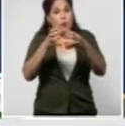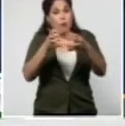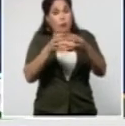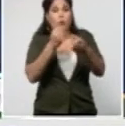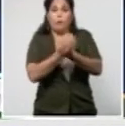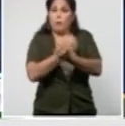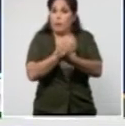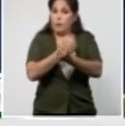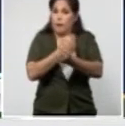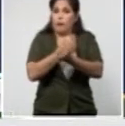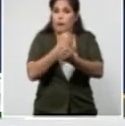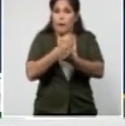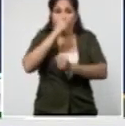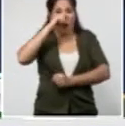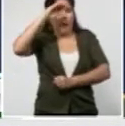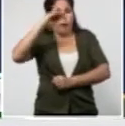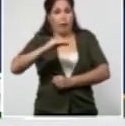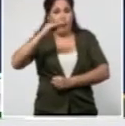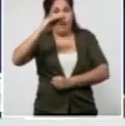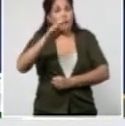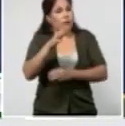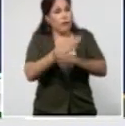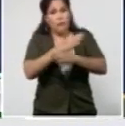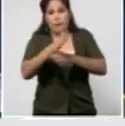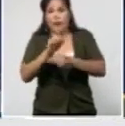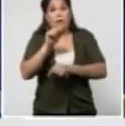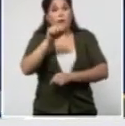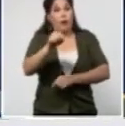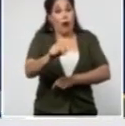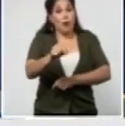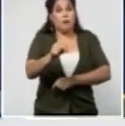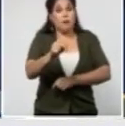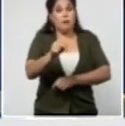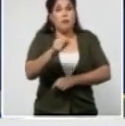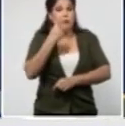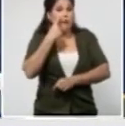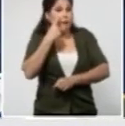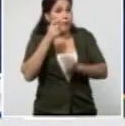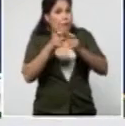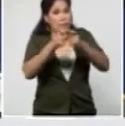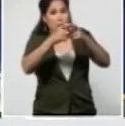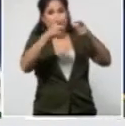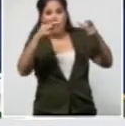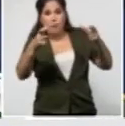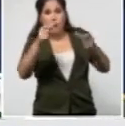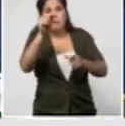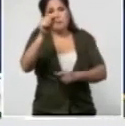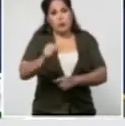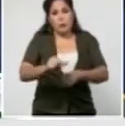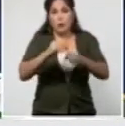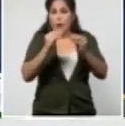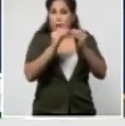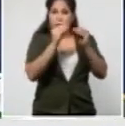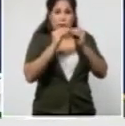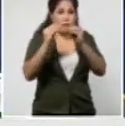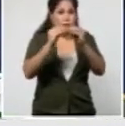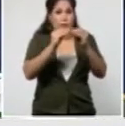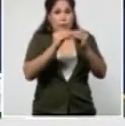group, which gathers the largest number of cases identified in Cuba.